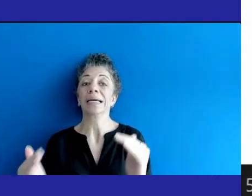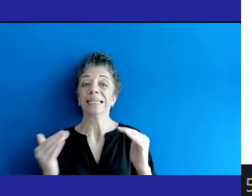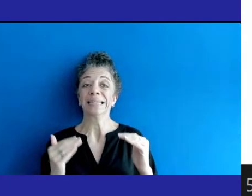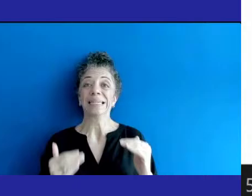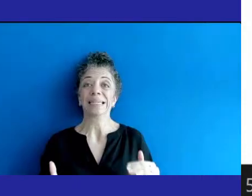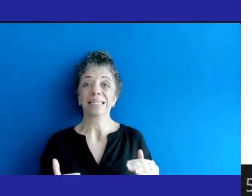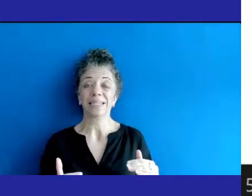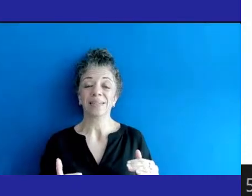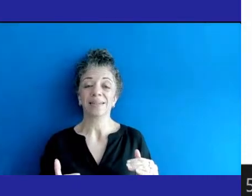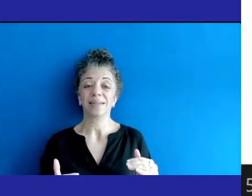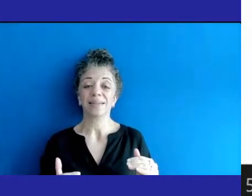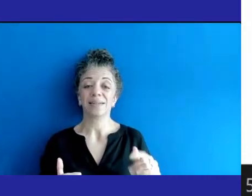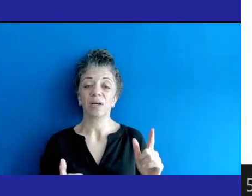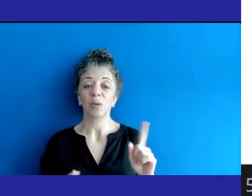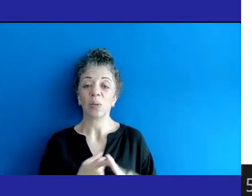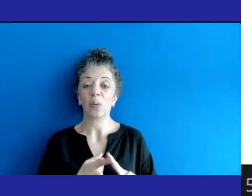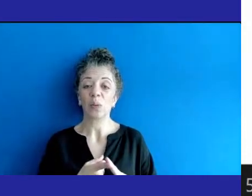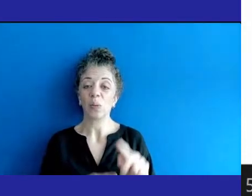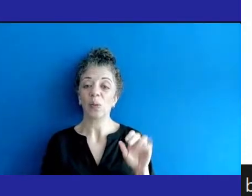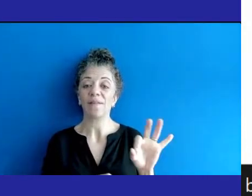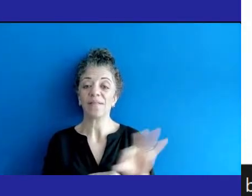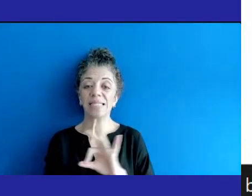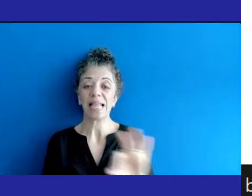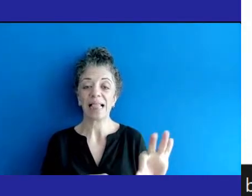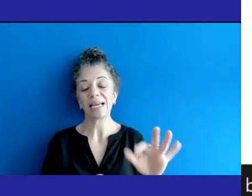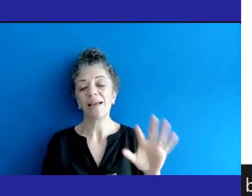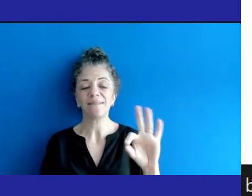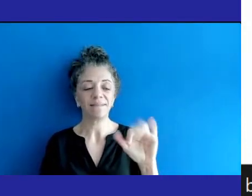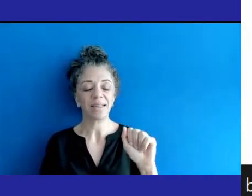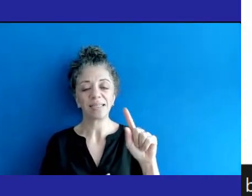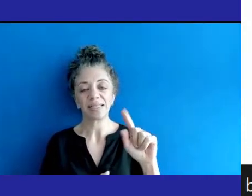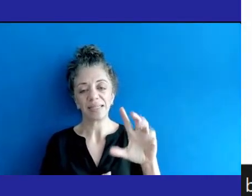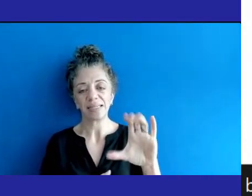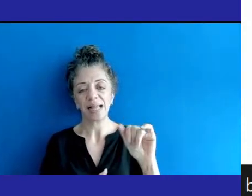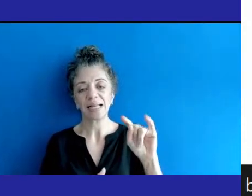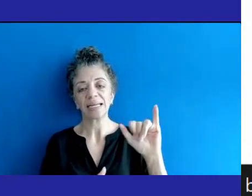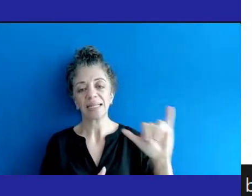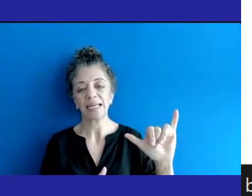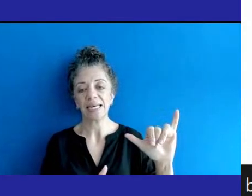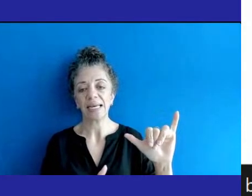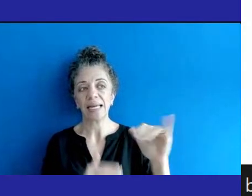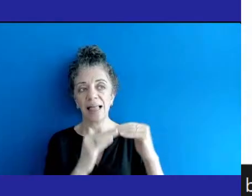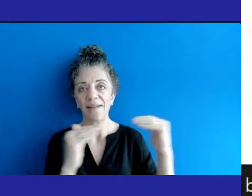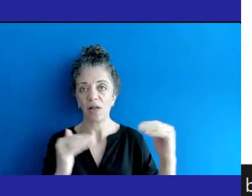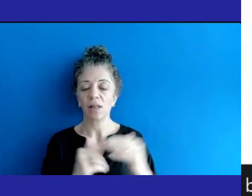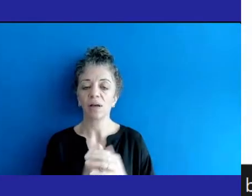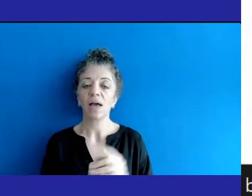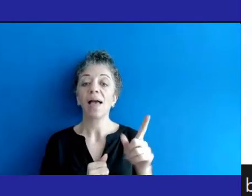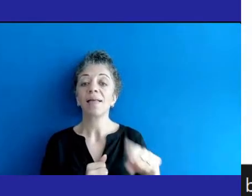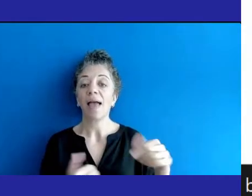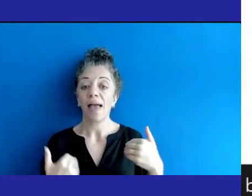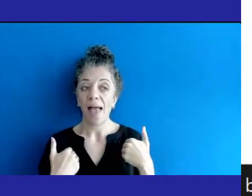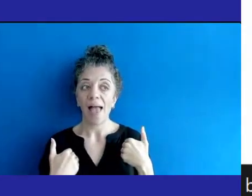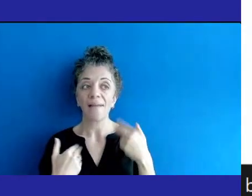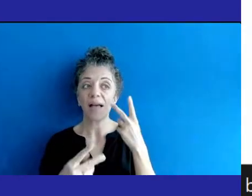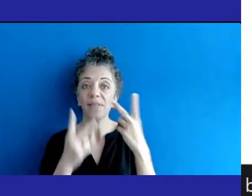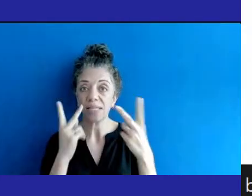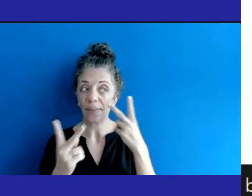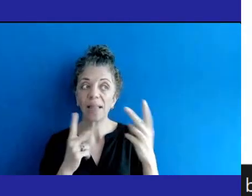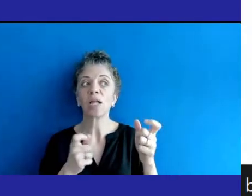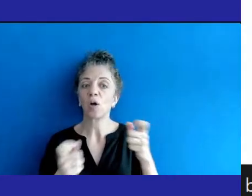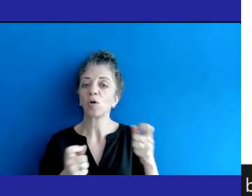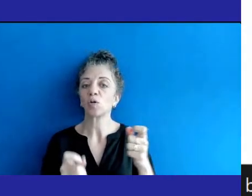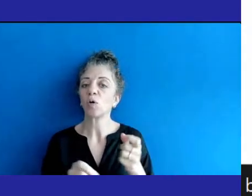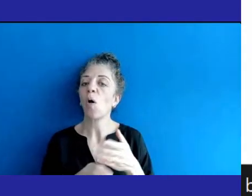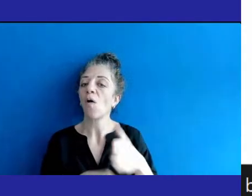an annual workforce plan budget and then have visibility and control over that budget going ahead.